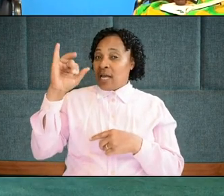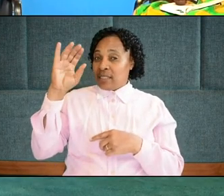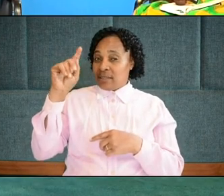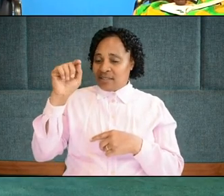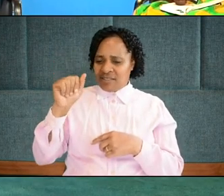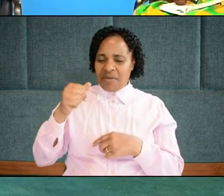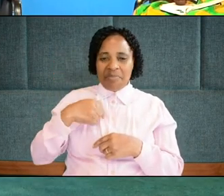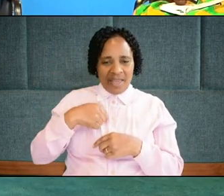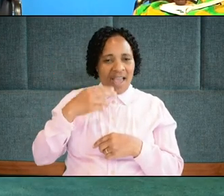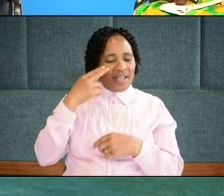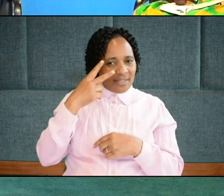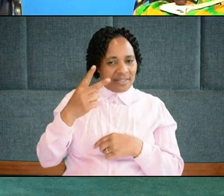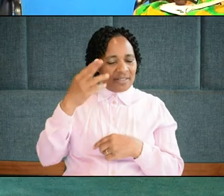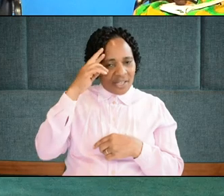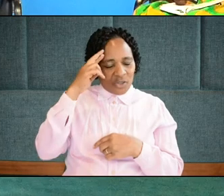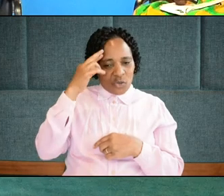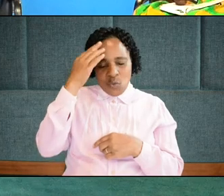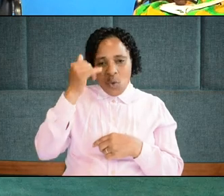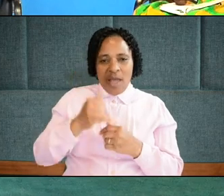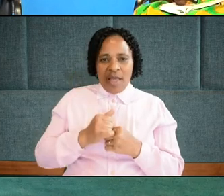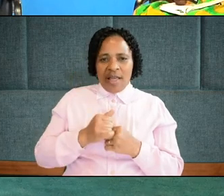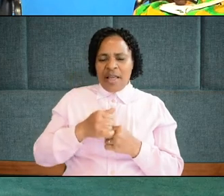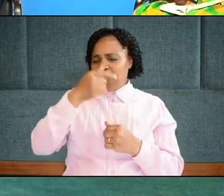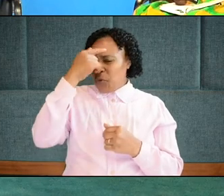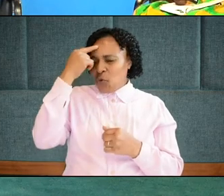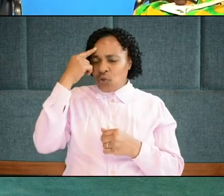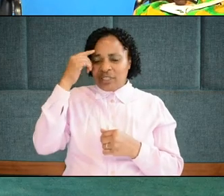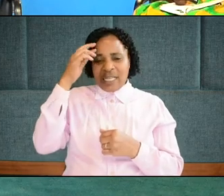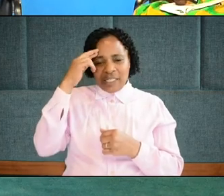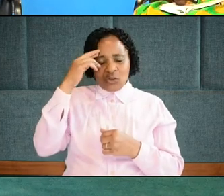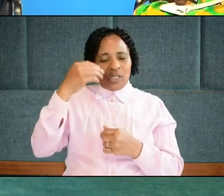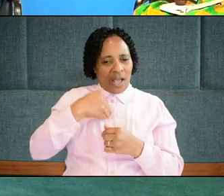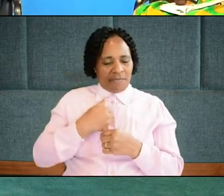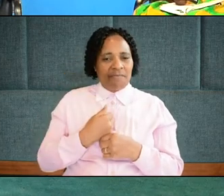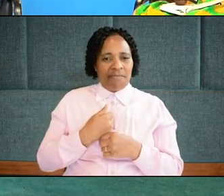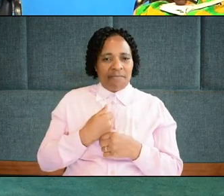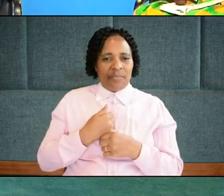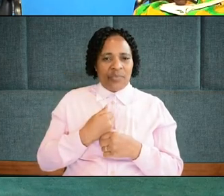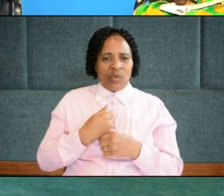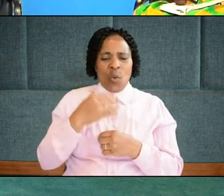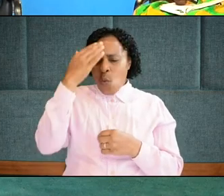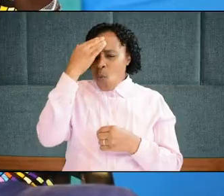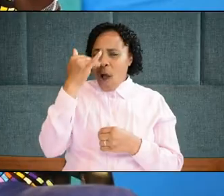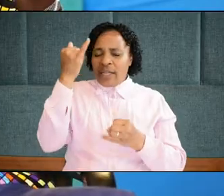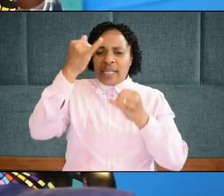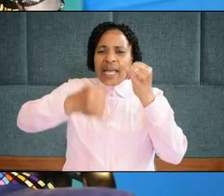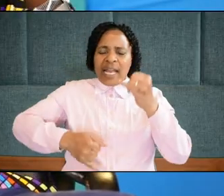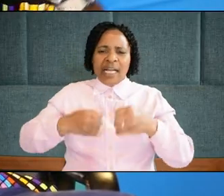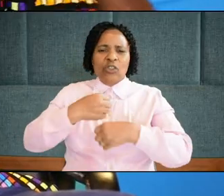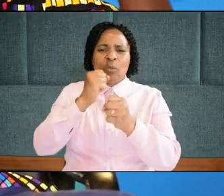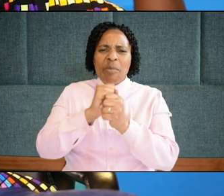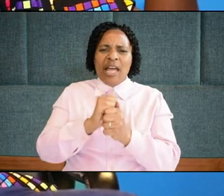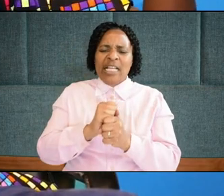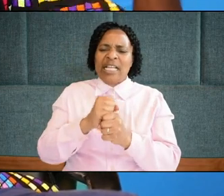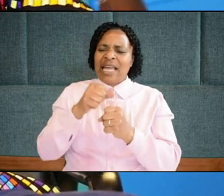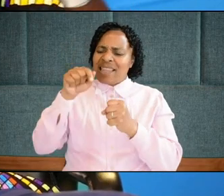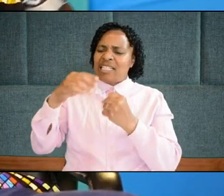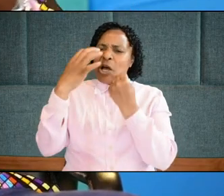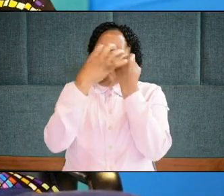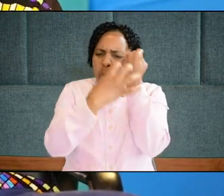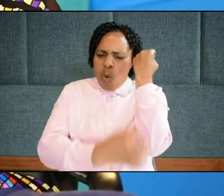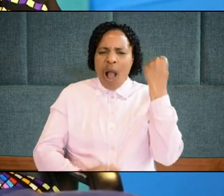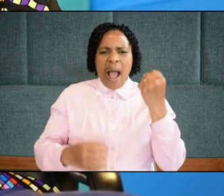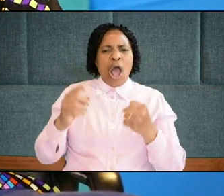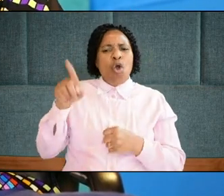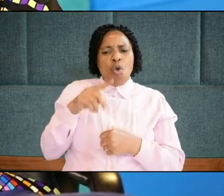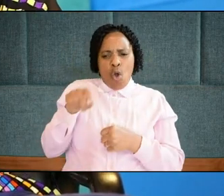were deceived as simply like an overarching reason of why and how they ended up making such poor mistakes